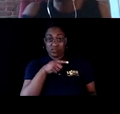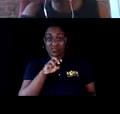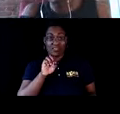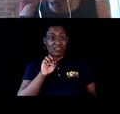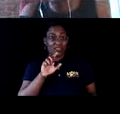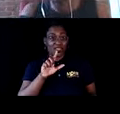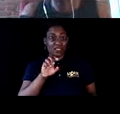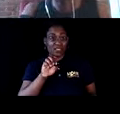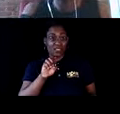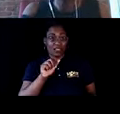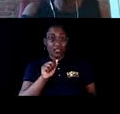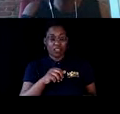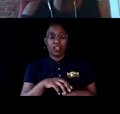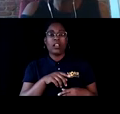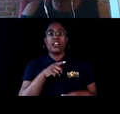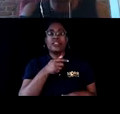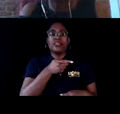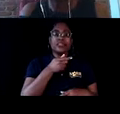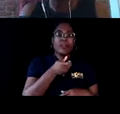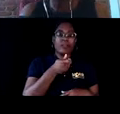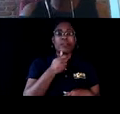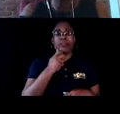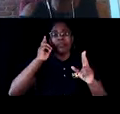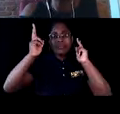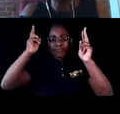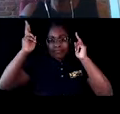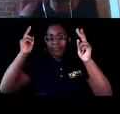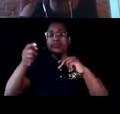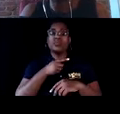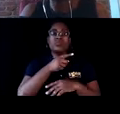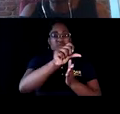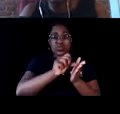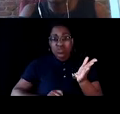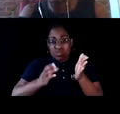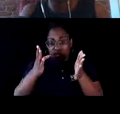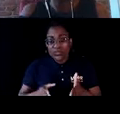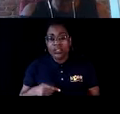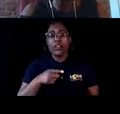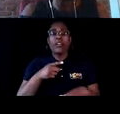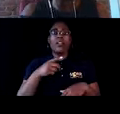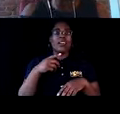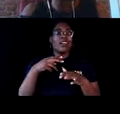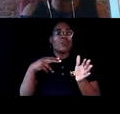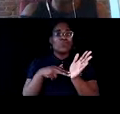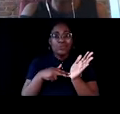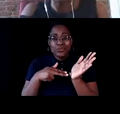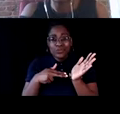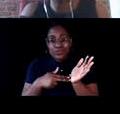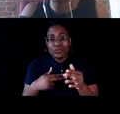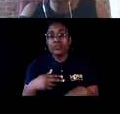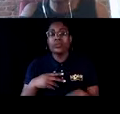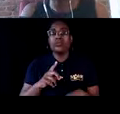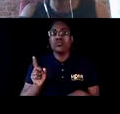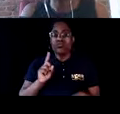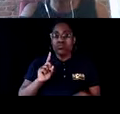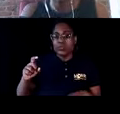a barber, a surgeon, operated as a nurse in Spain in